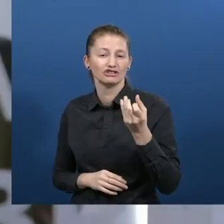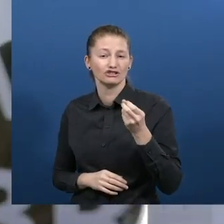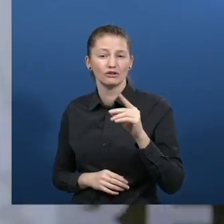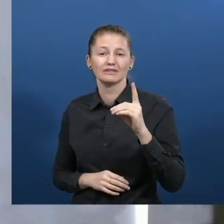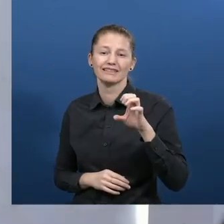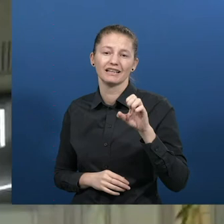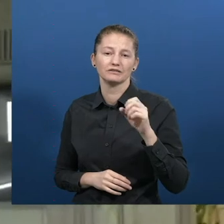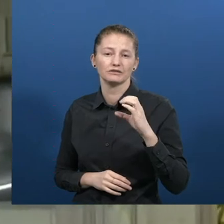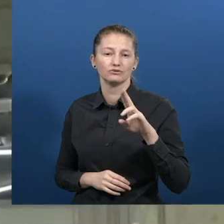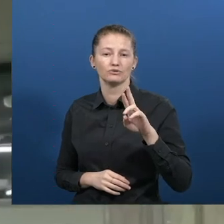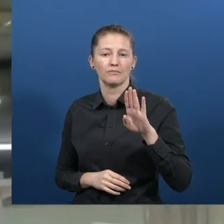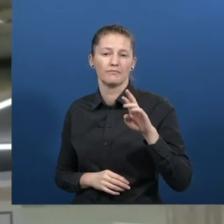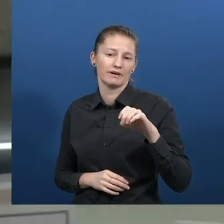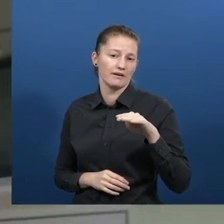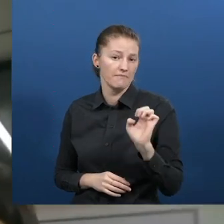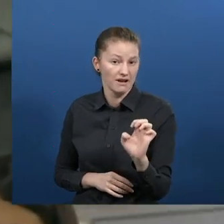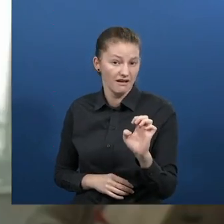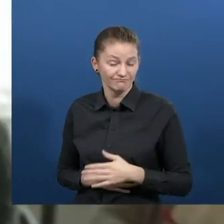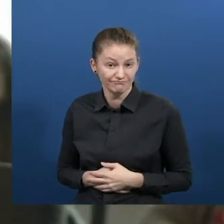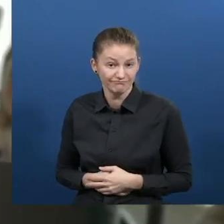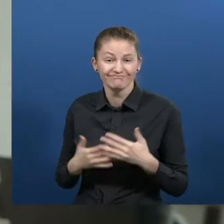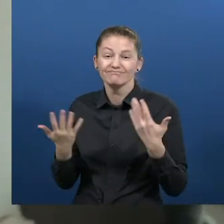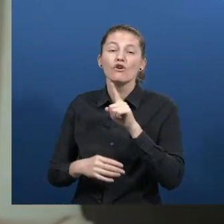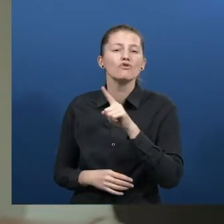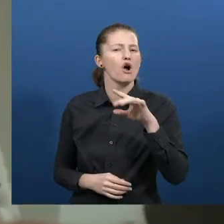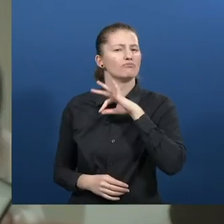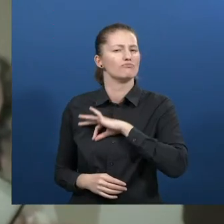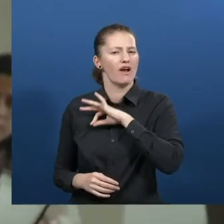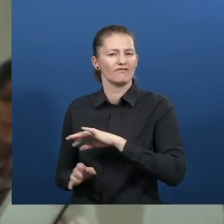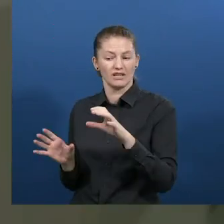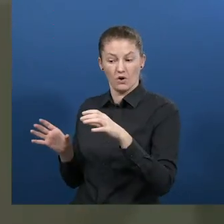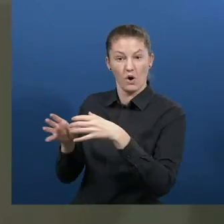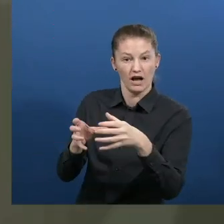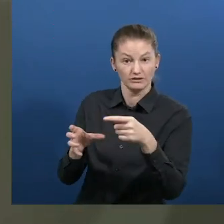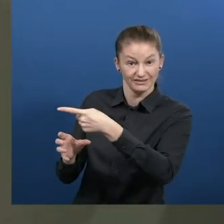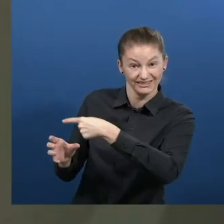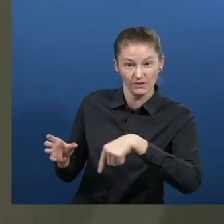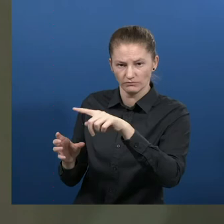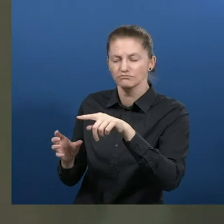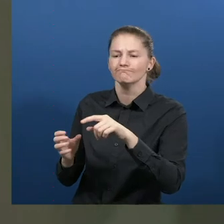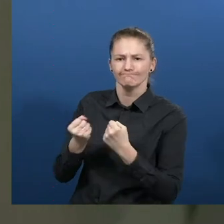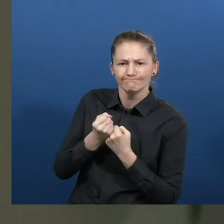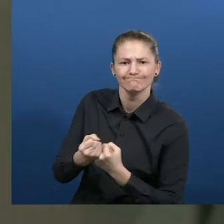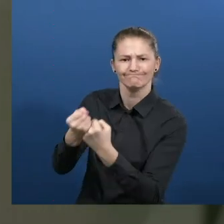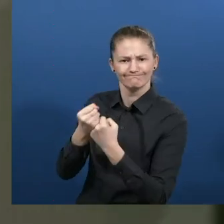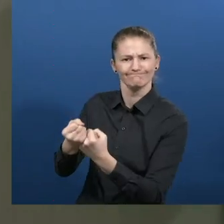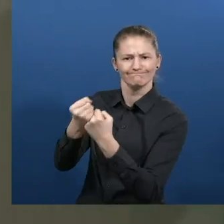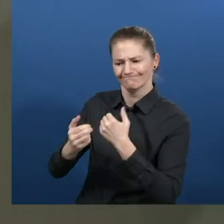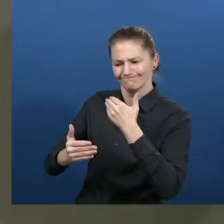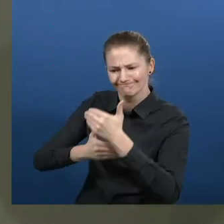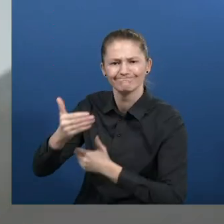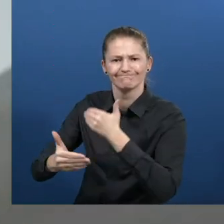organization that fosters the construction of an inclusive culture in Chile, joined Zero Project and Ashoka as a partner